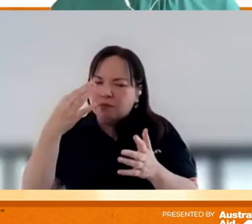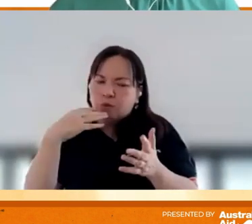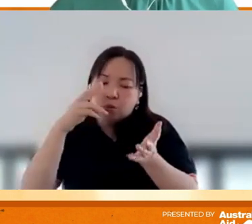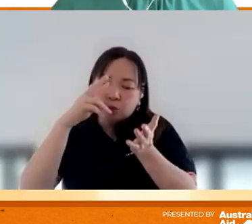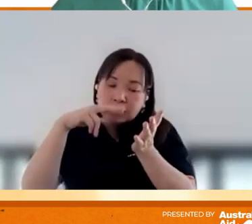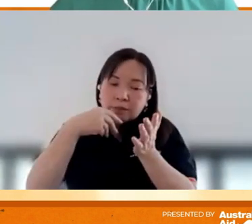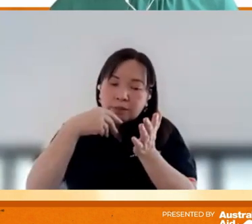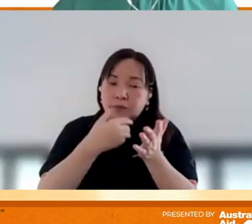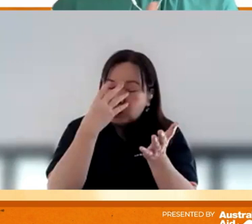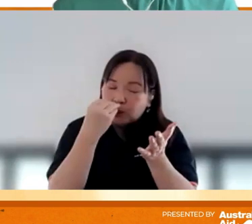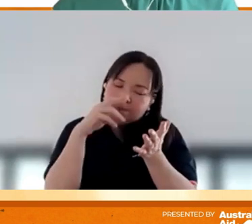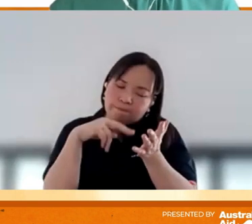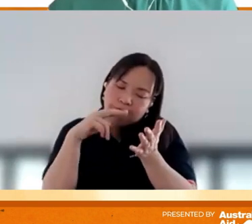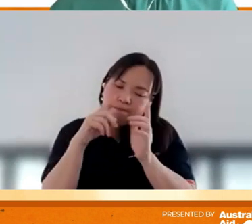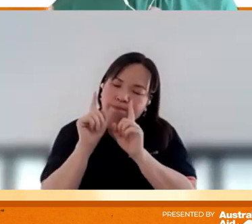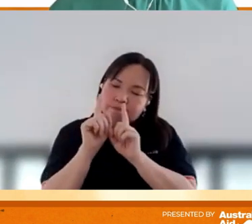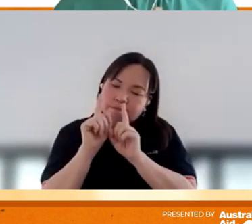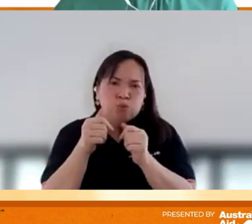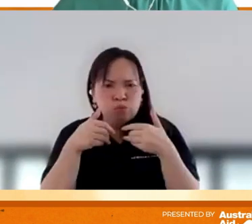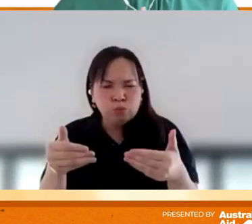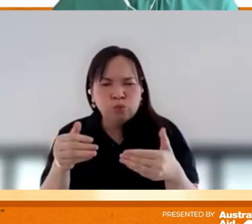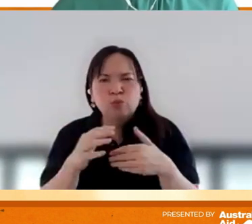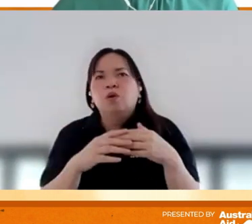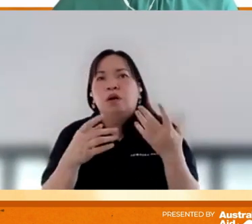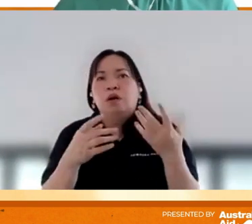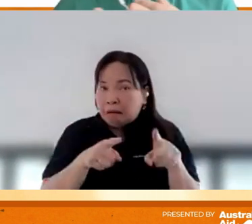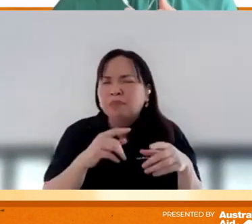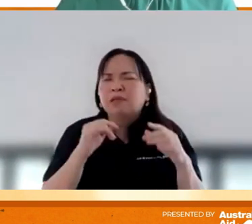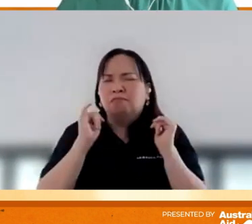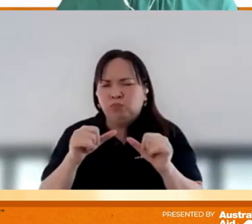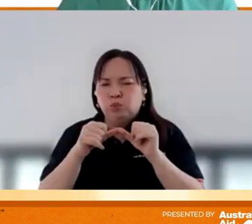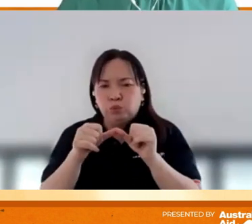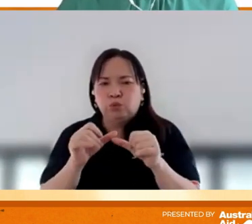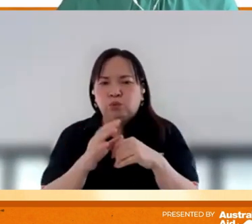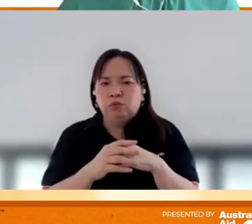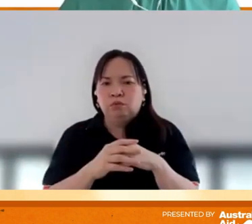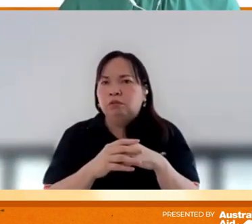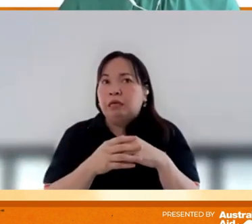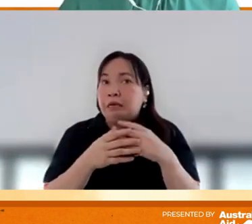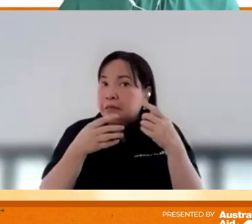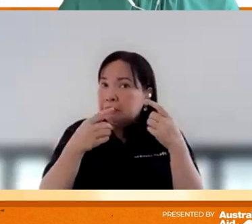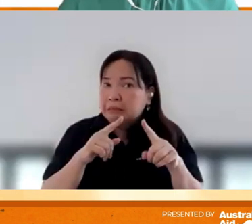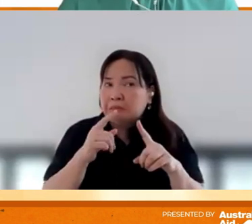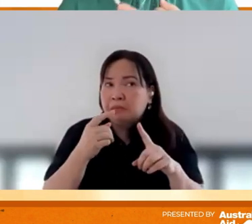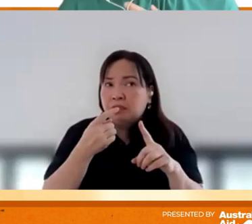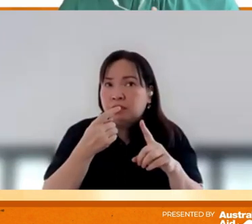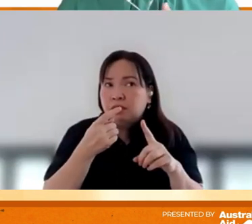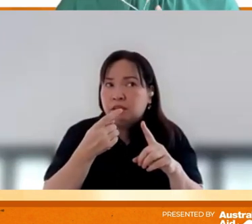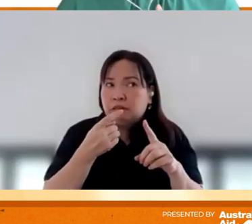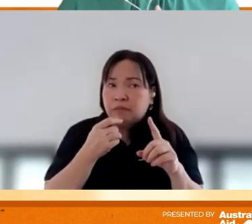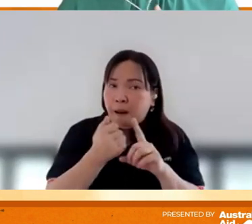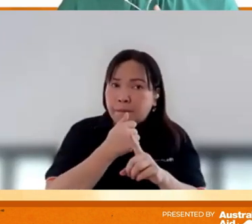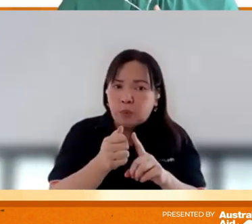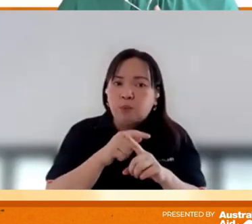them sa dinner. Okay? So, continue doing that. Okay? Routine is very important. What